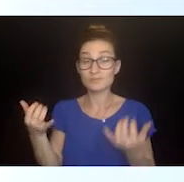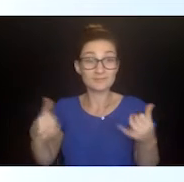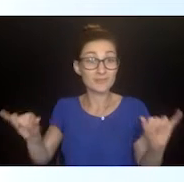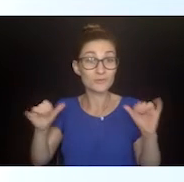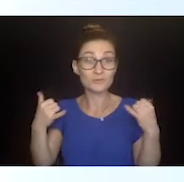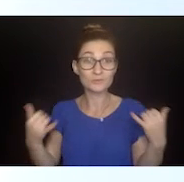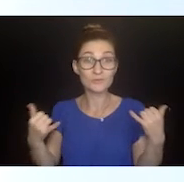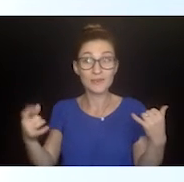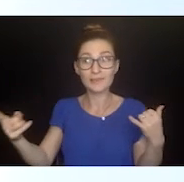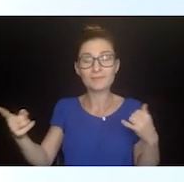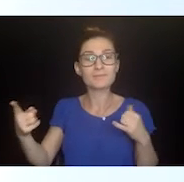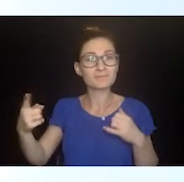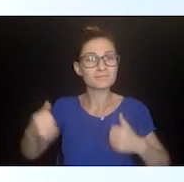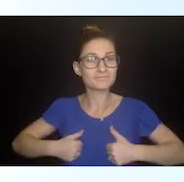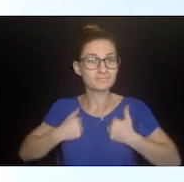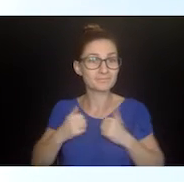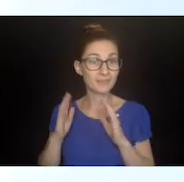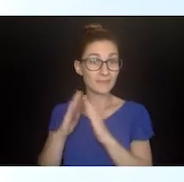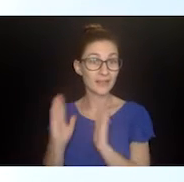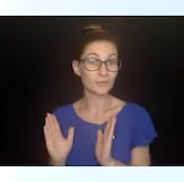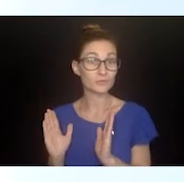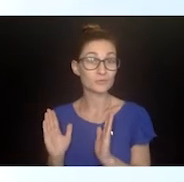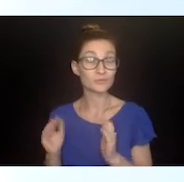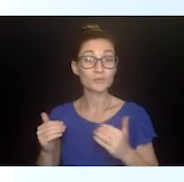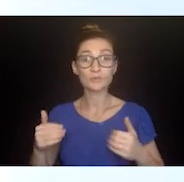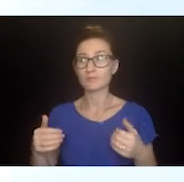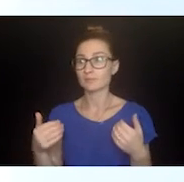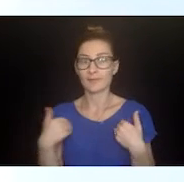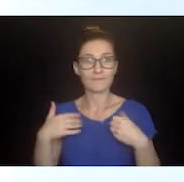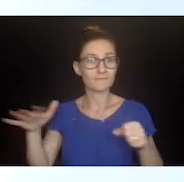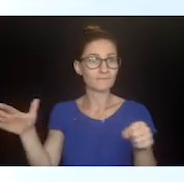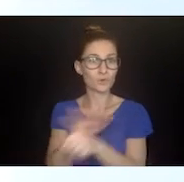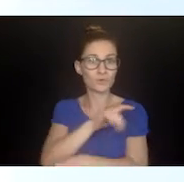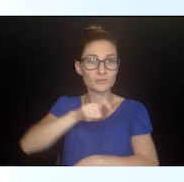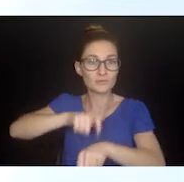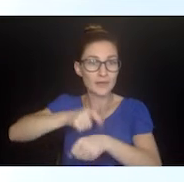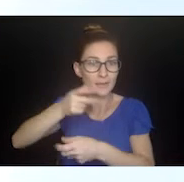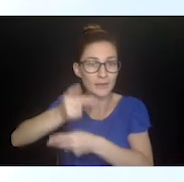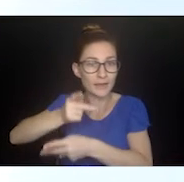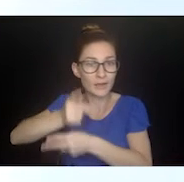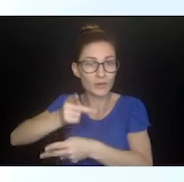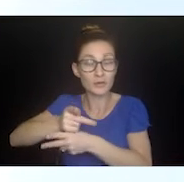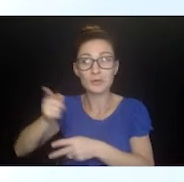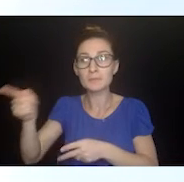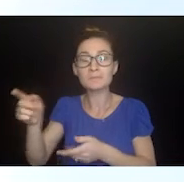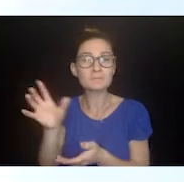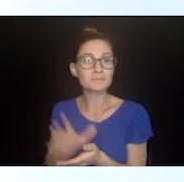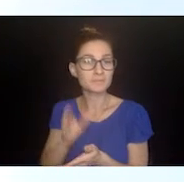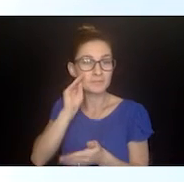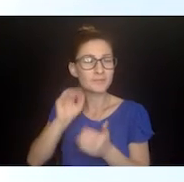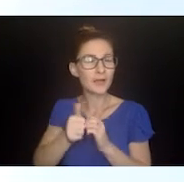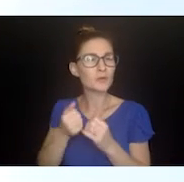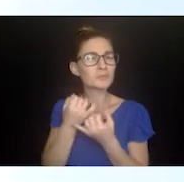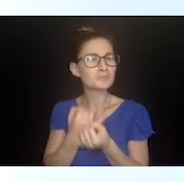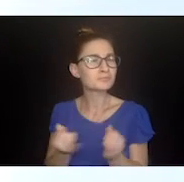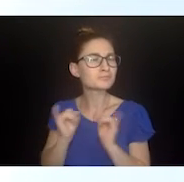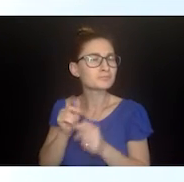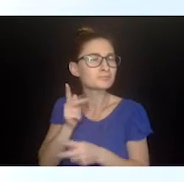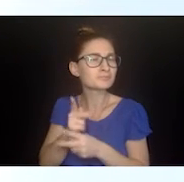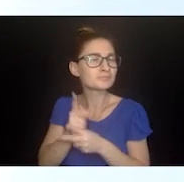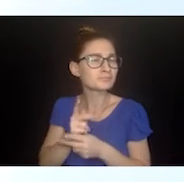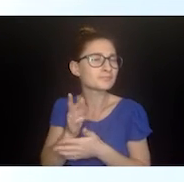They're living in a house with full-time care. And he's learning to do some things by